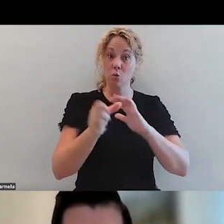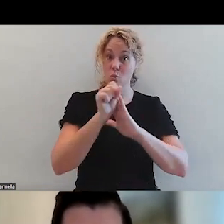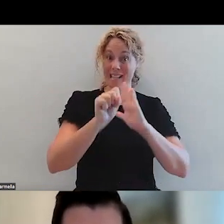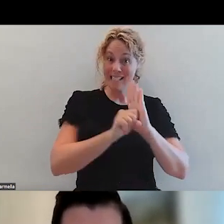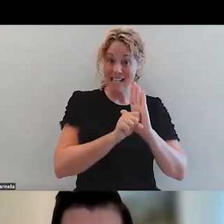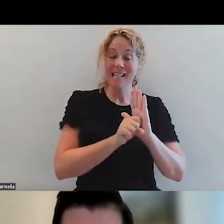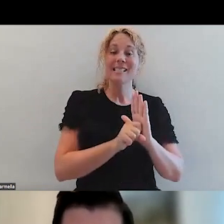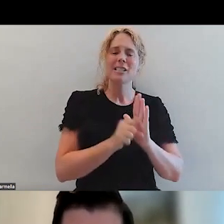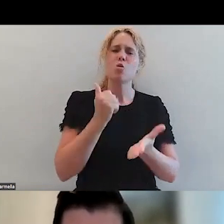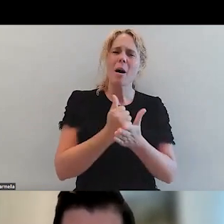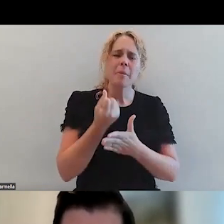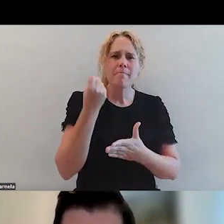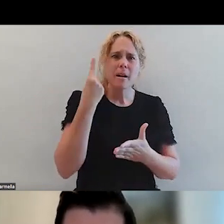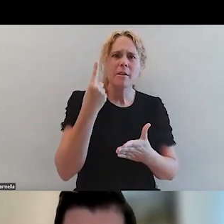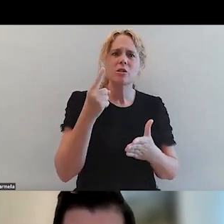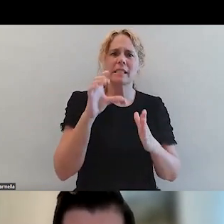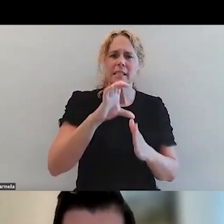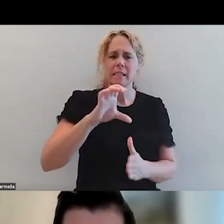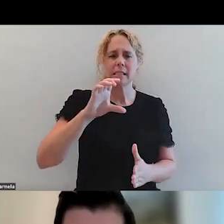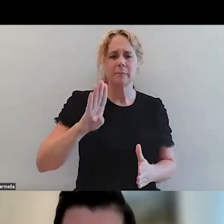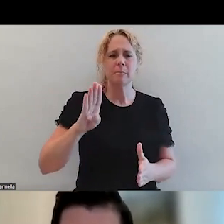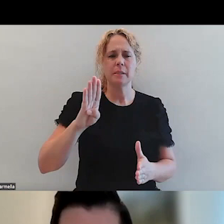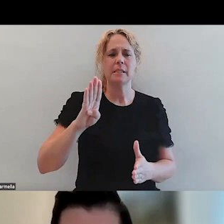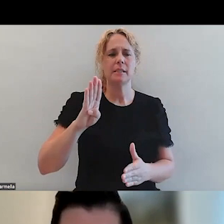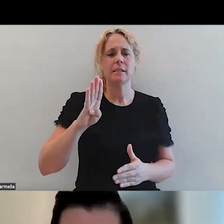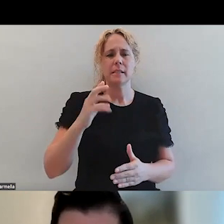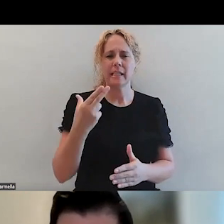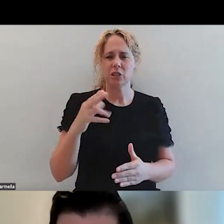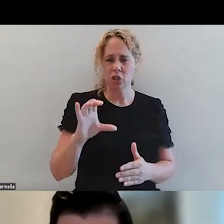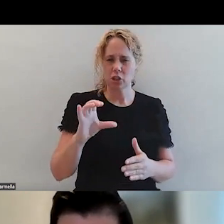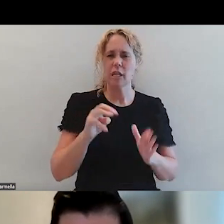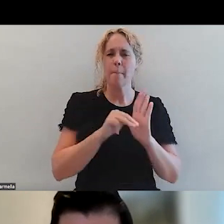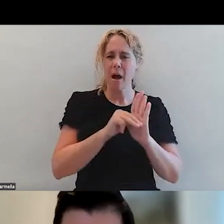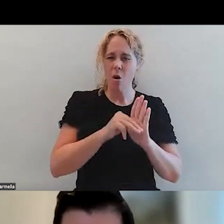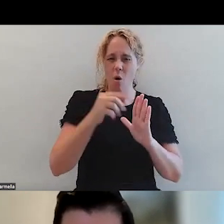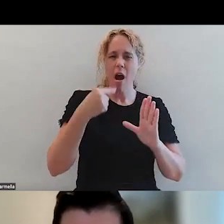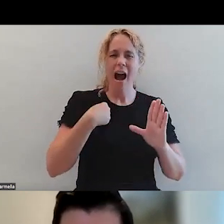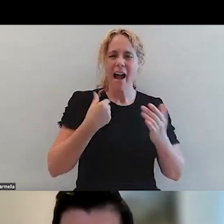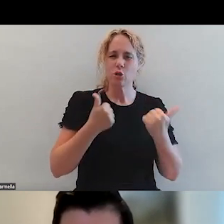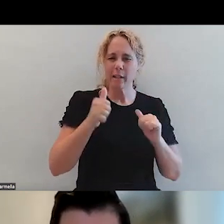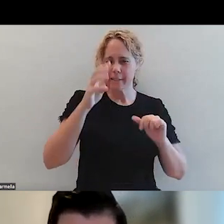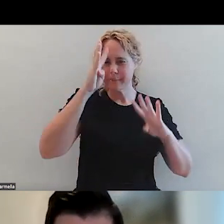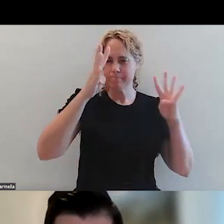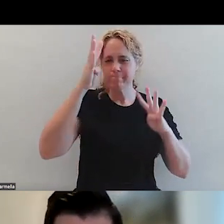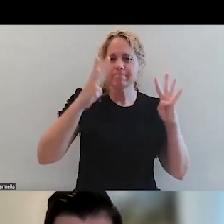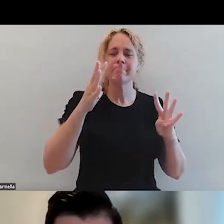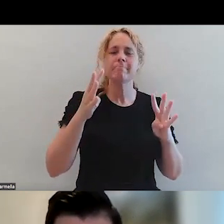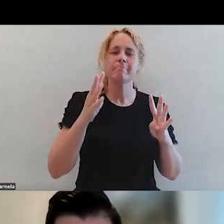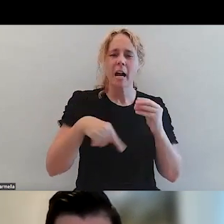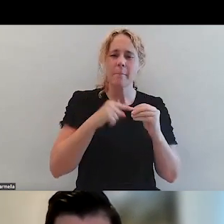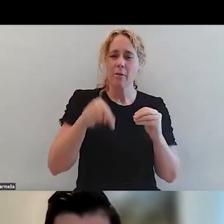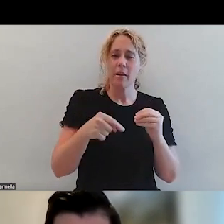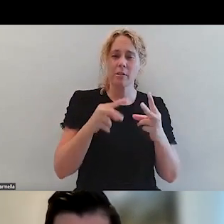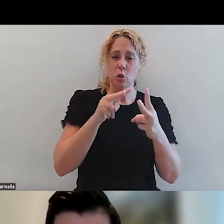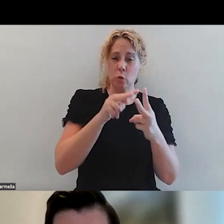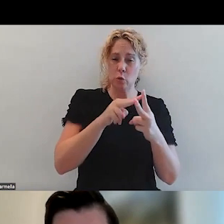both understand the CCBHC model and think innovatively about how to tailor it. So the kind of two major